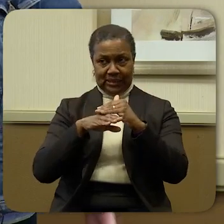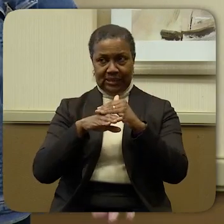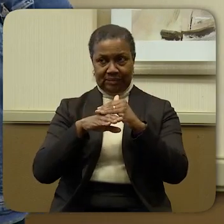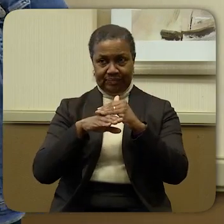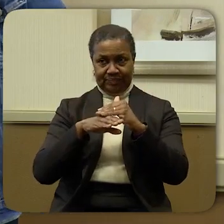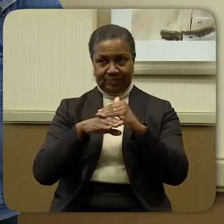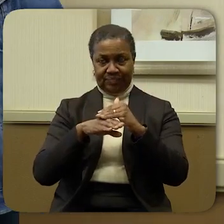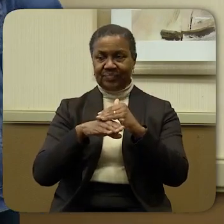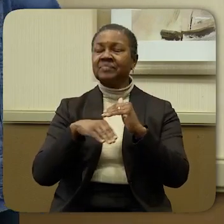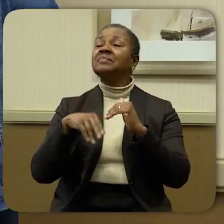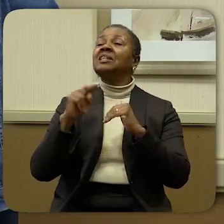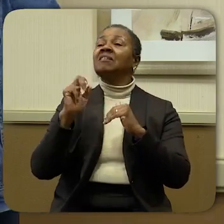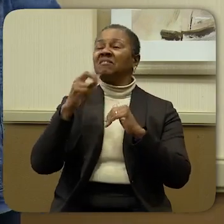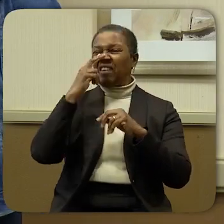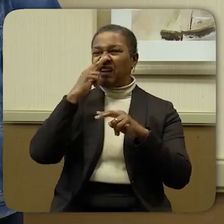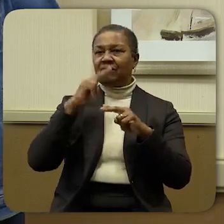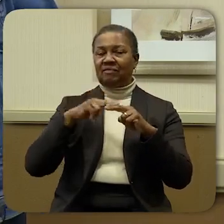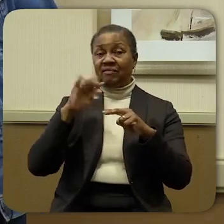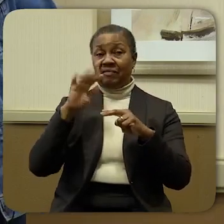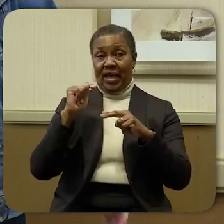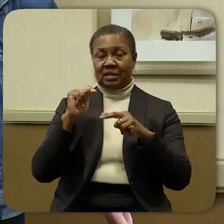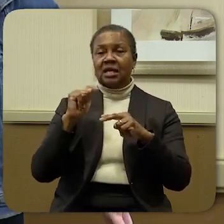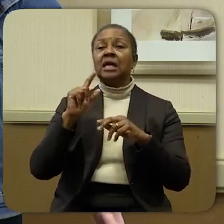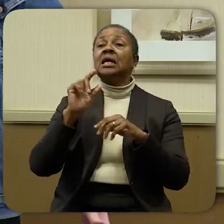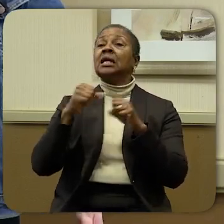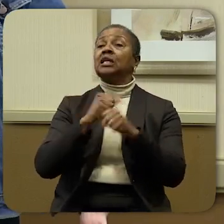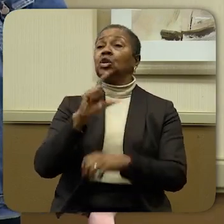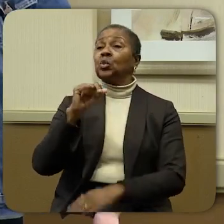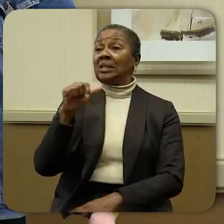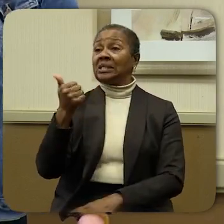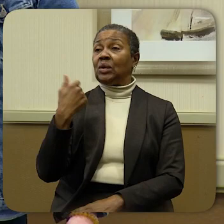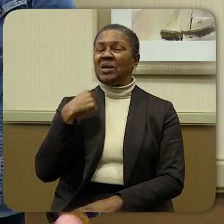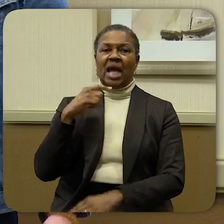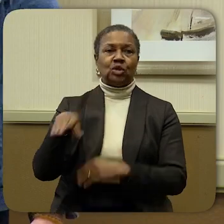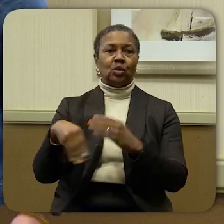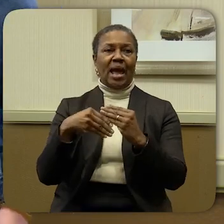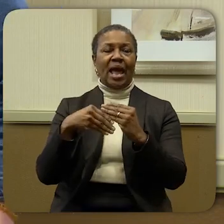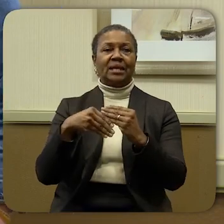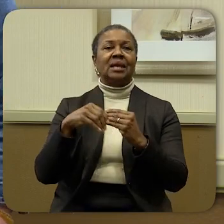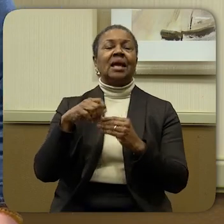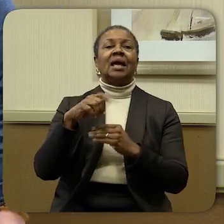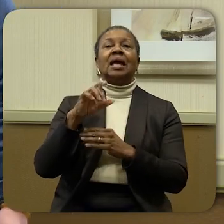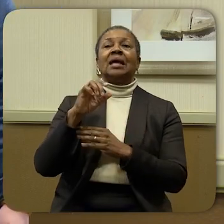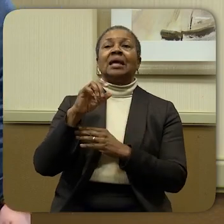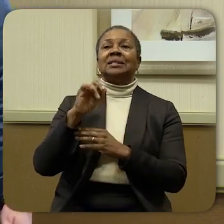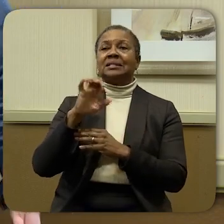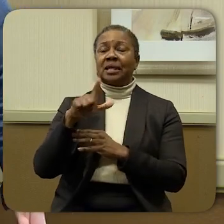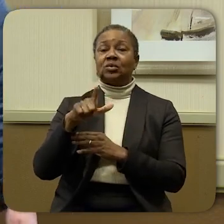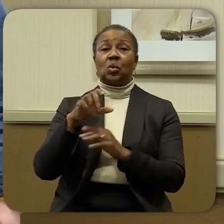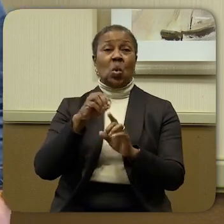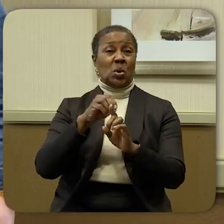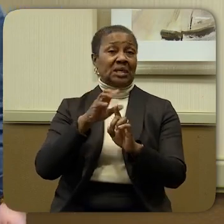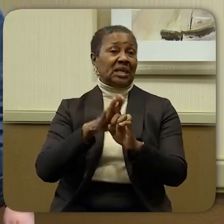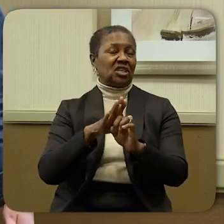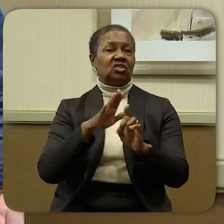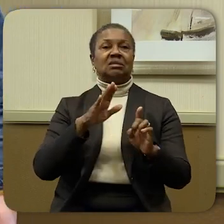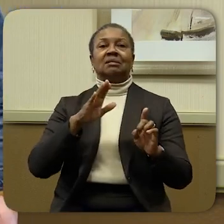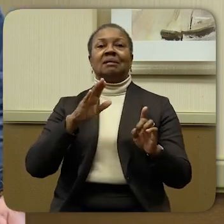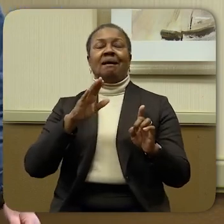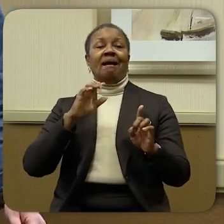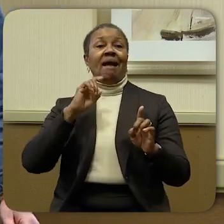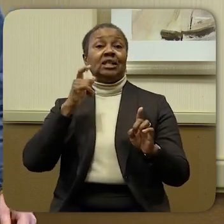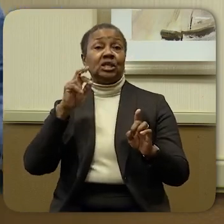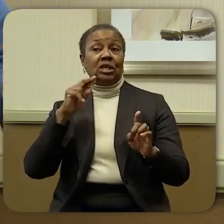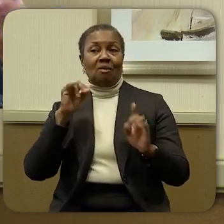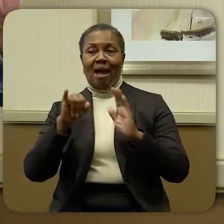So fun fact, in 2010, we had to add sexual orientation and gender identity in all Illinois